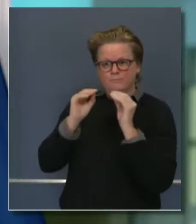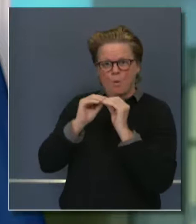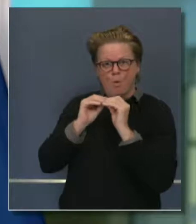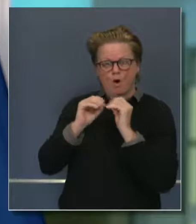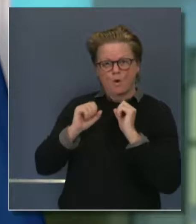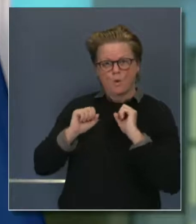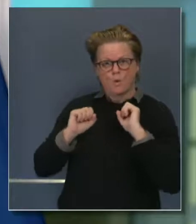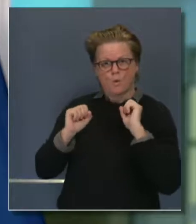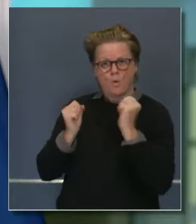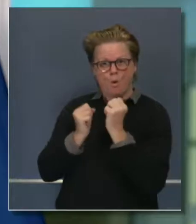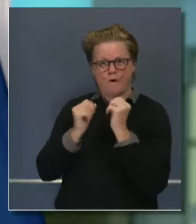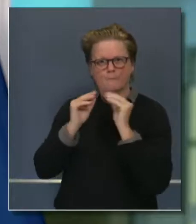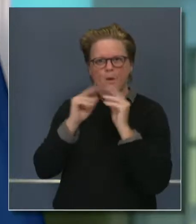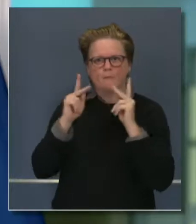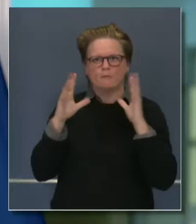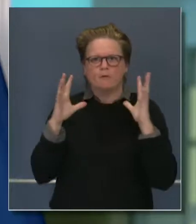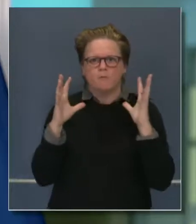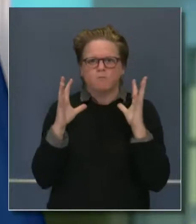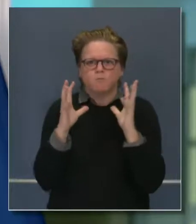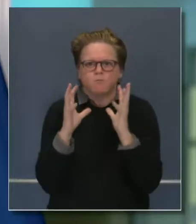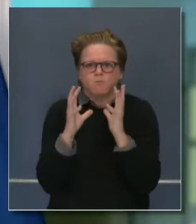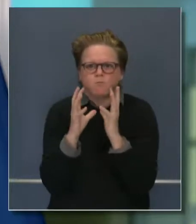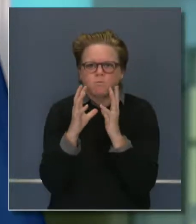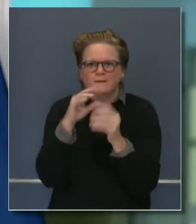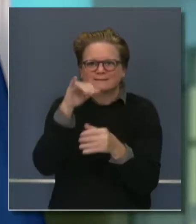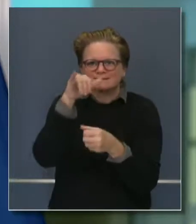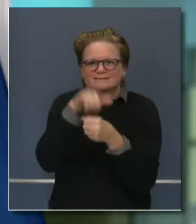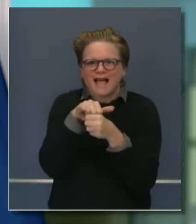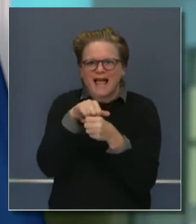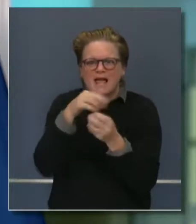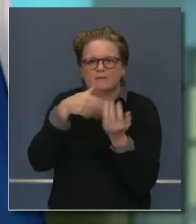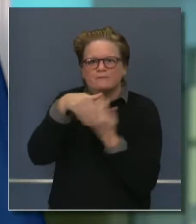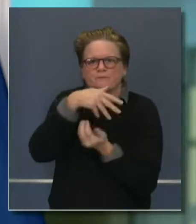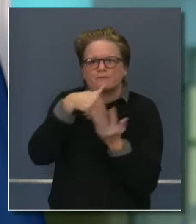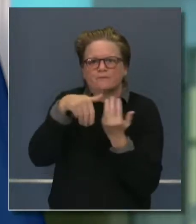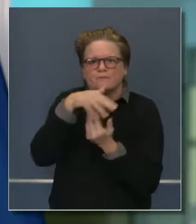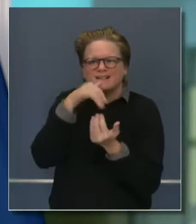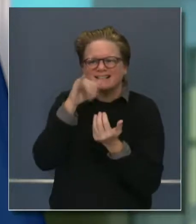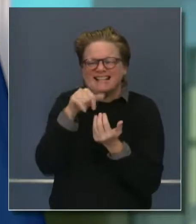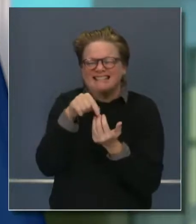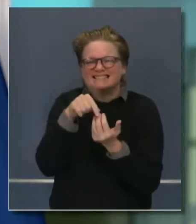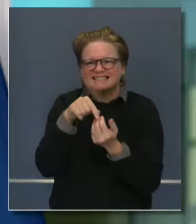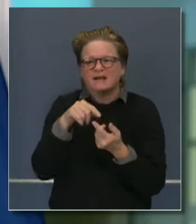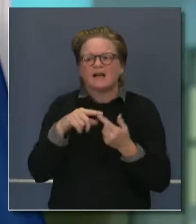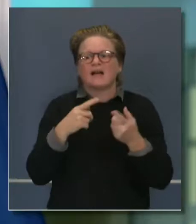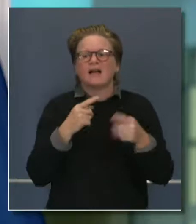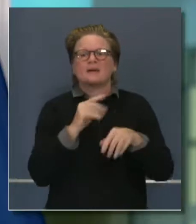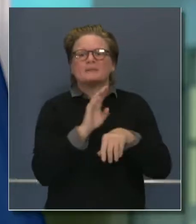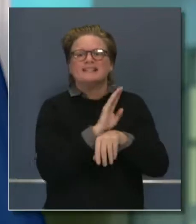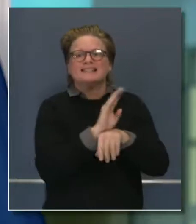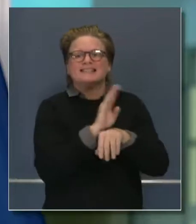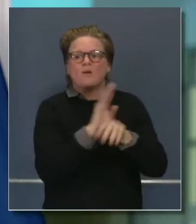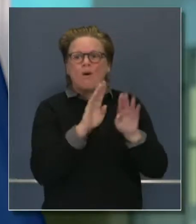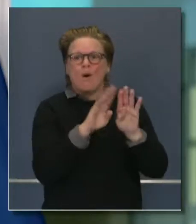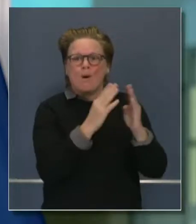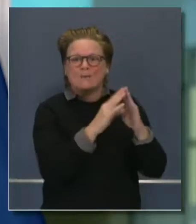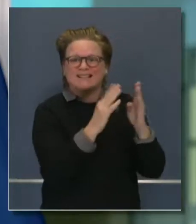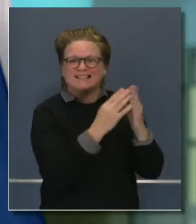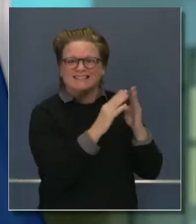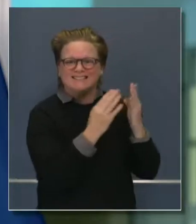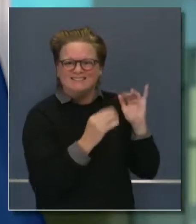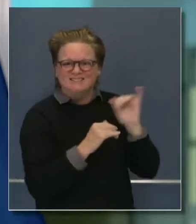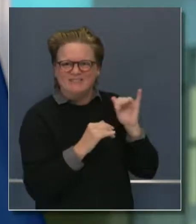the movement through tiers. With that, though, as always, and it was the last question, so let's get it answered as it should